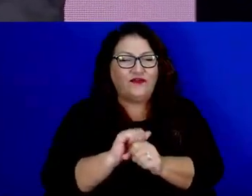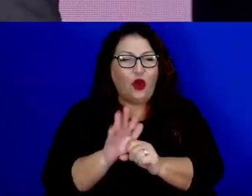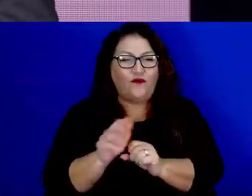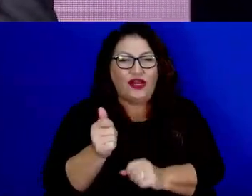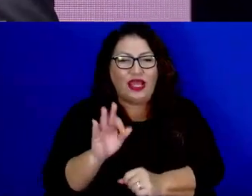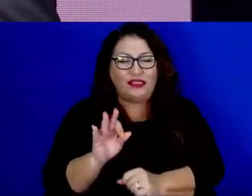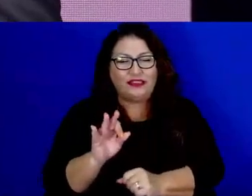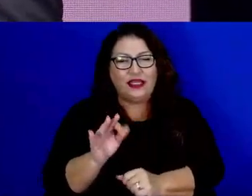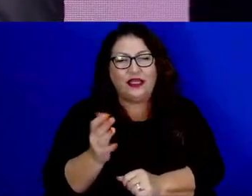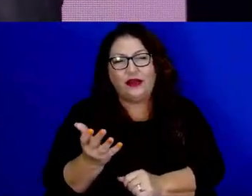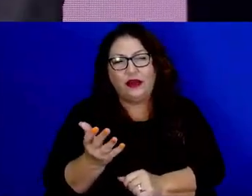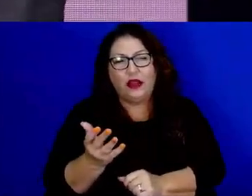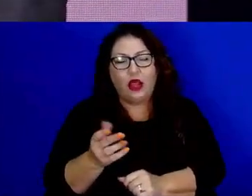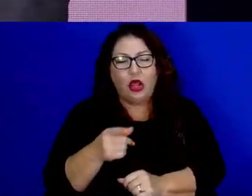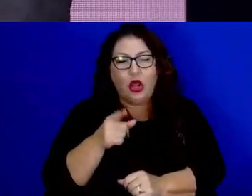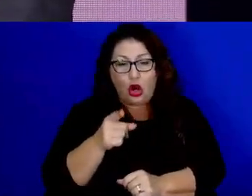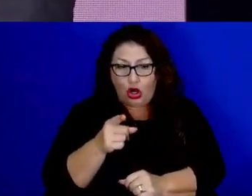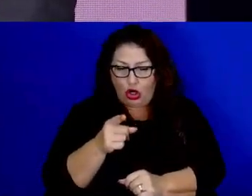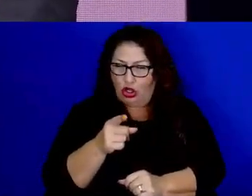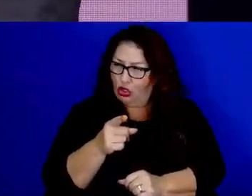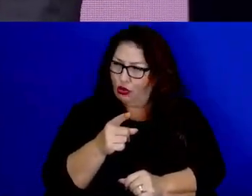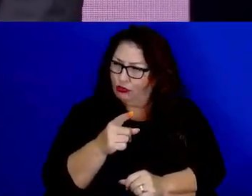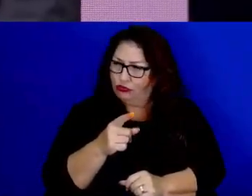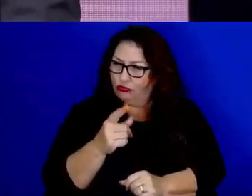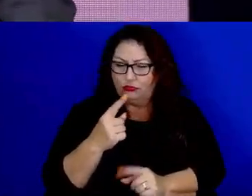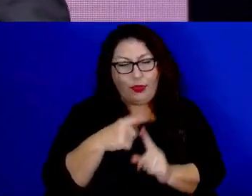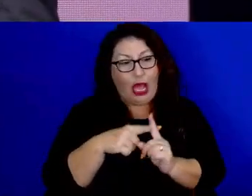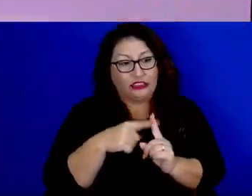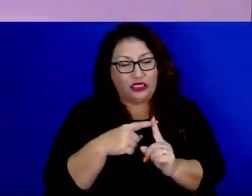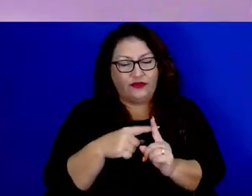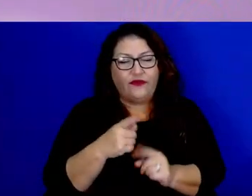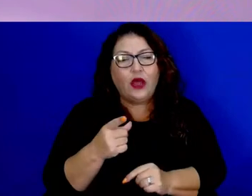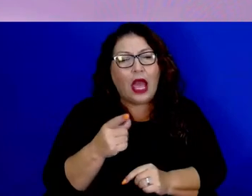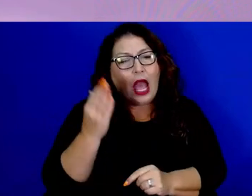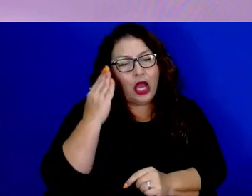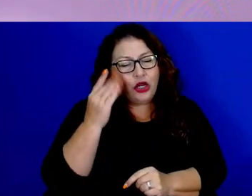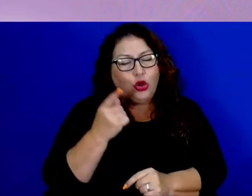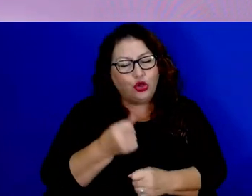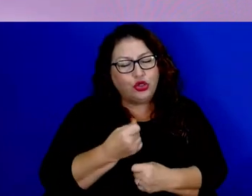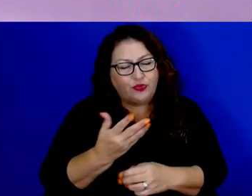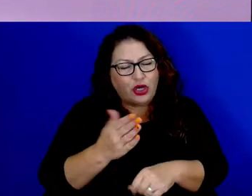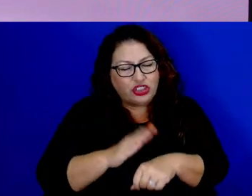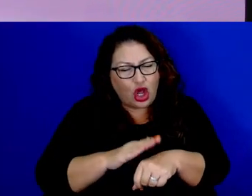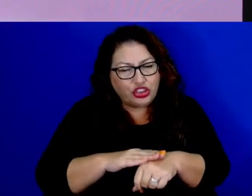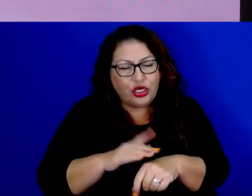you positive? I know you've expressed caution, but how do you see us going forward out of this?